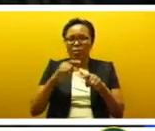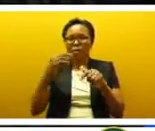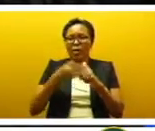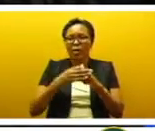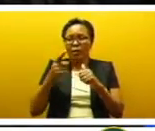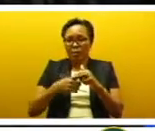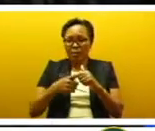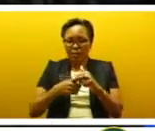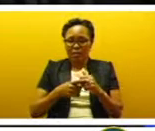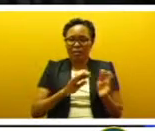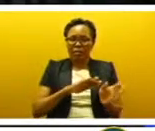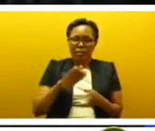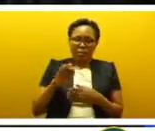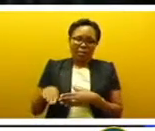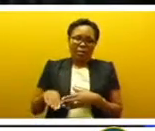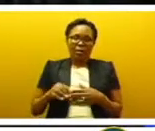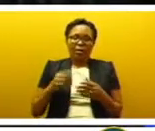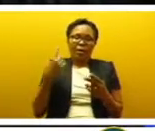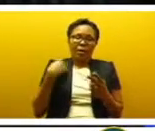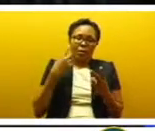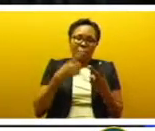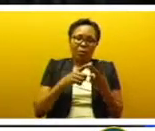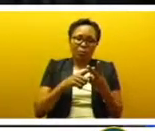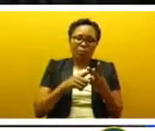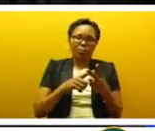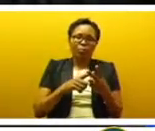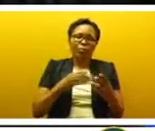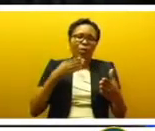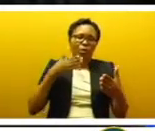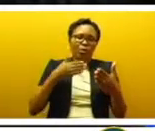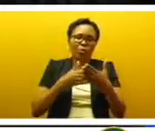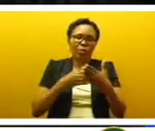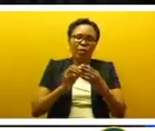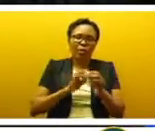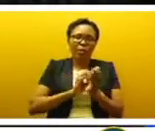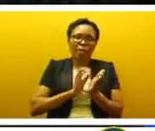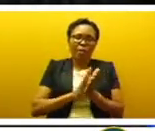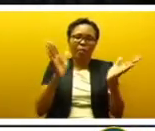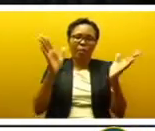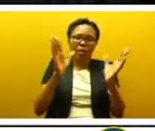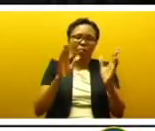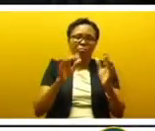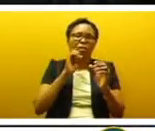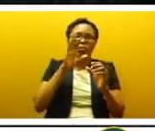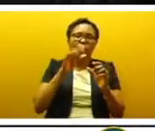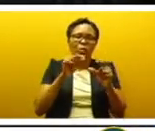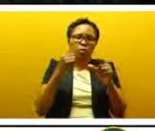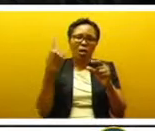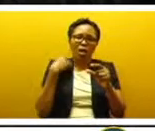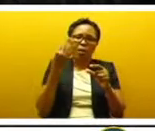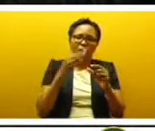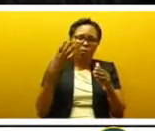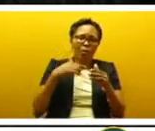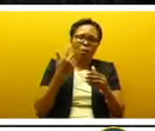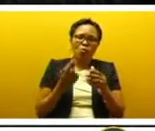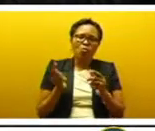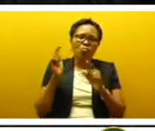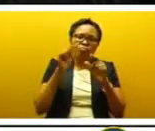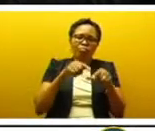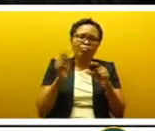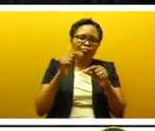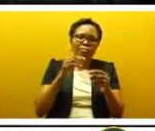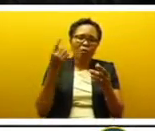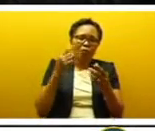the stoppage of the public display. I didn't hear a straight answer to that. Now that there was